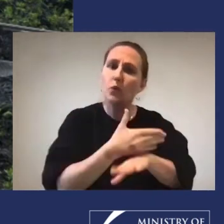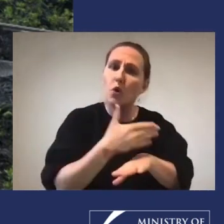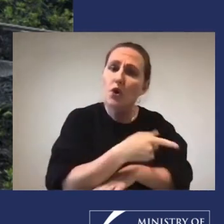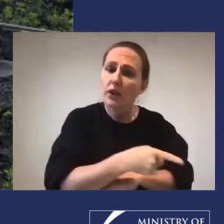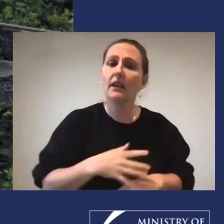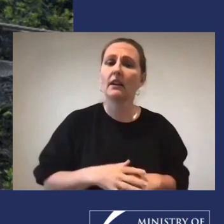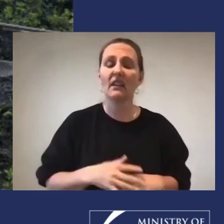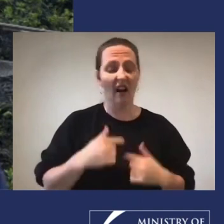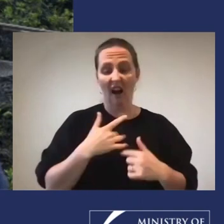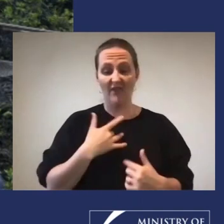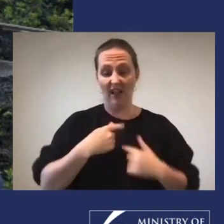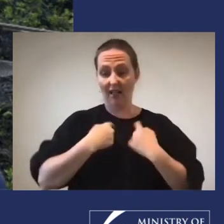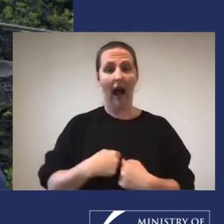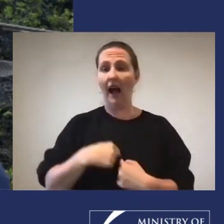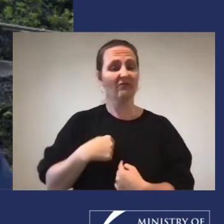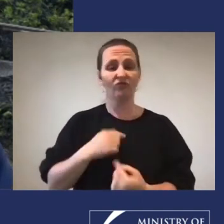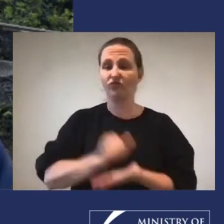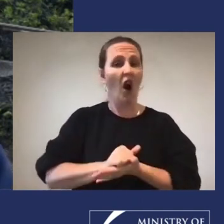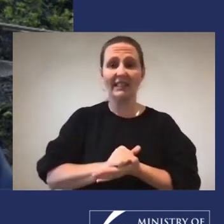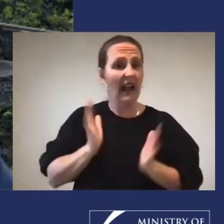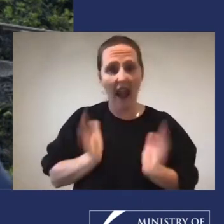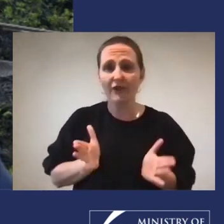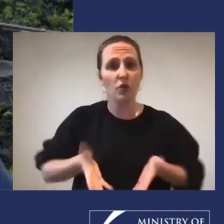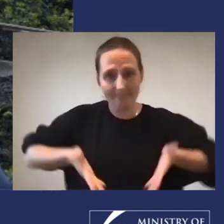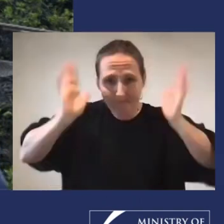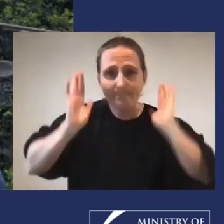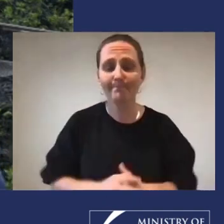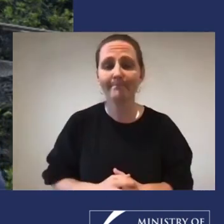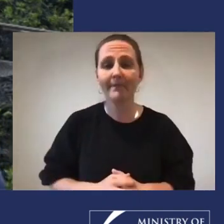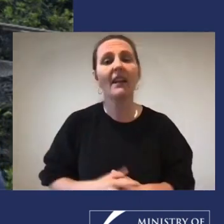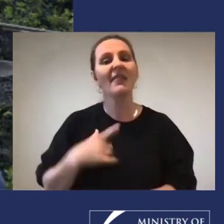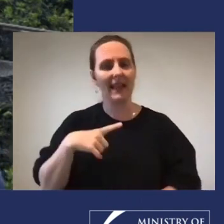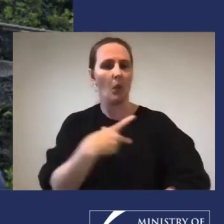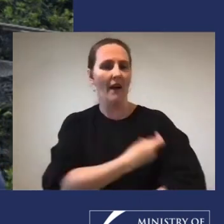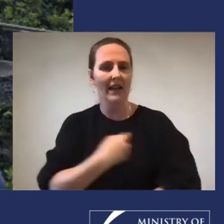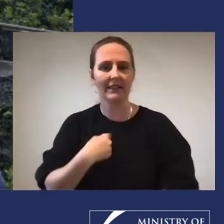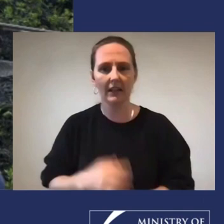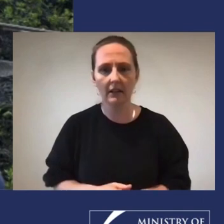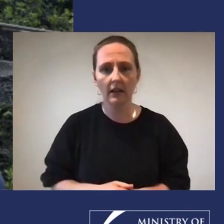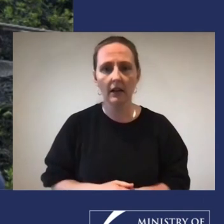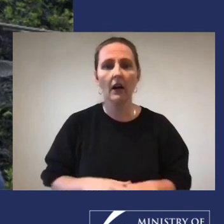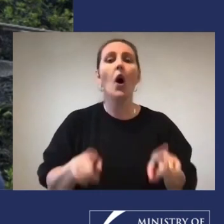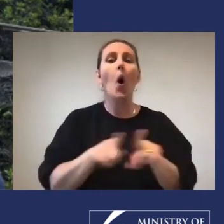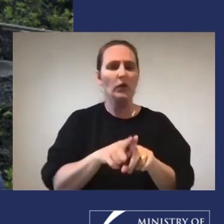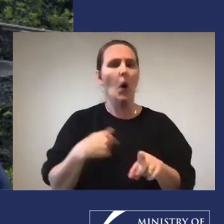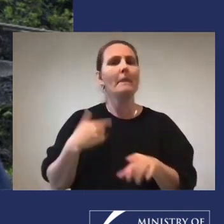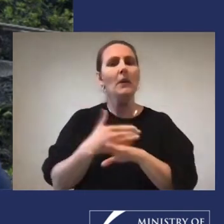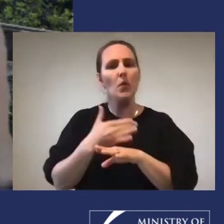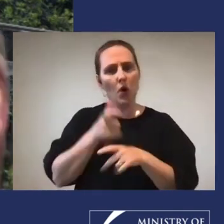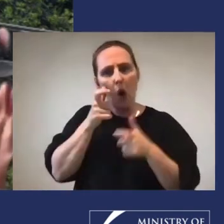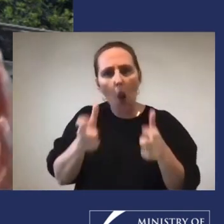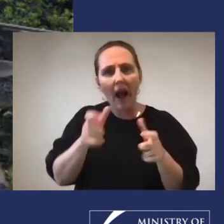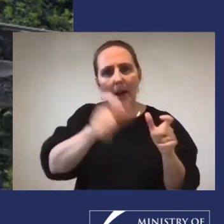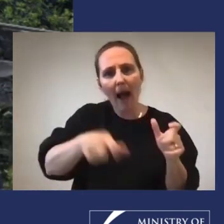So I did it. So yeah, that's why I got vaccinated. And you know, it protects also the patients I'm looking after. And it was like a light